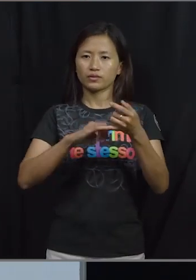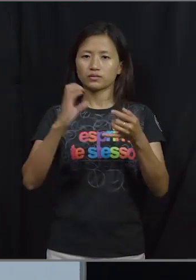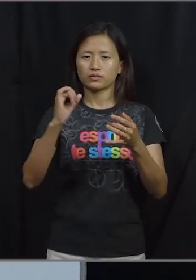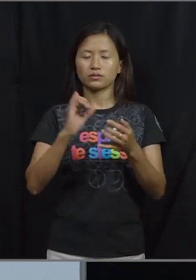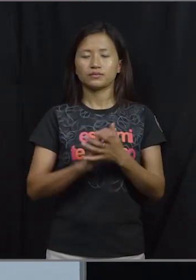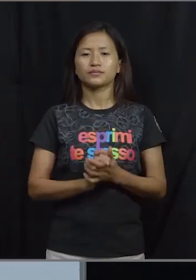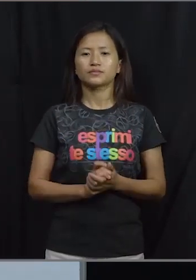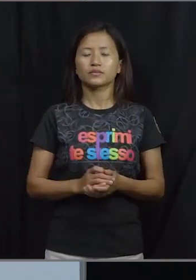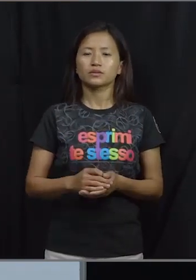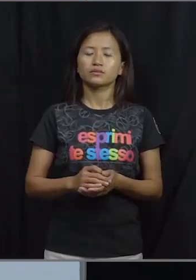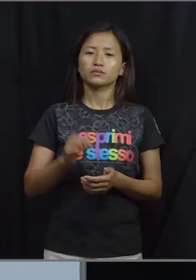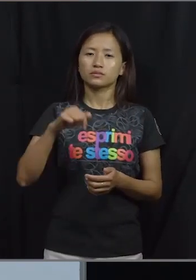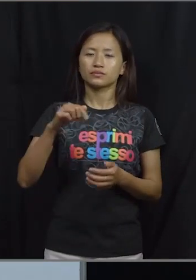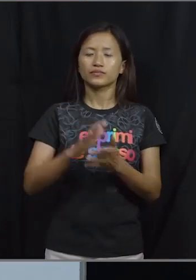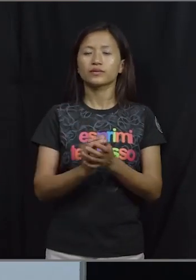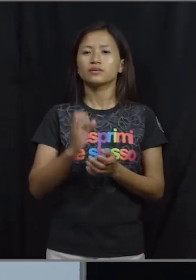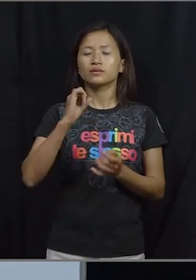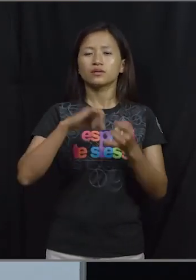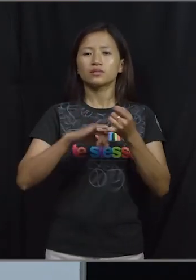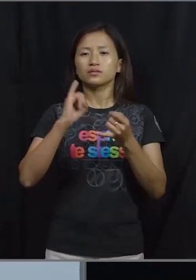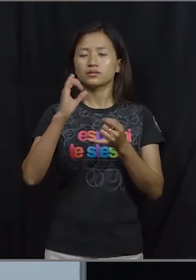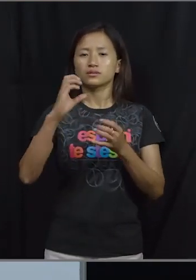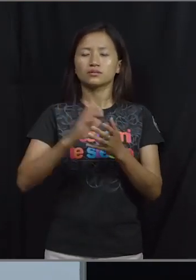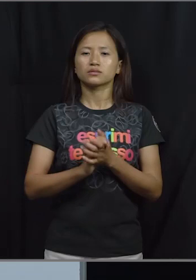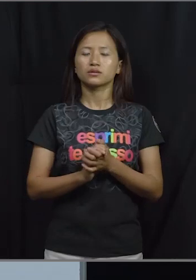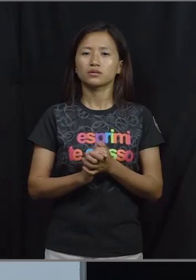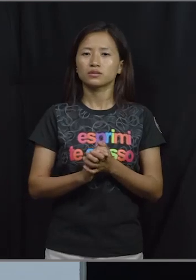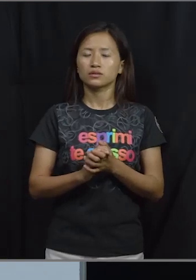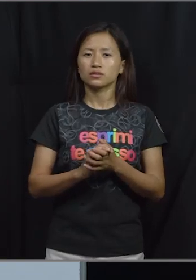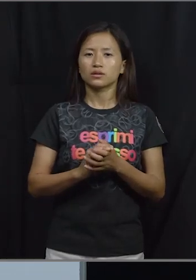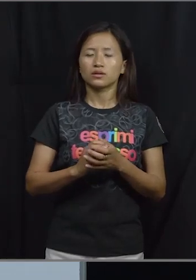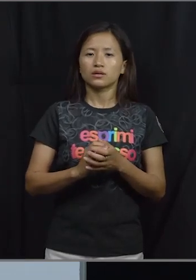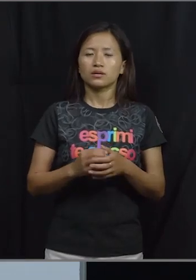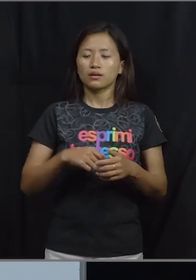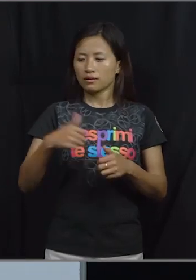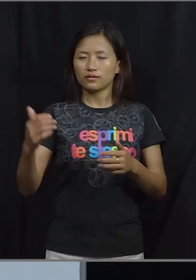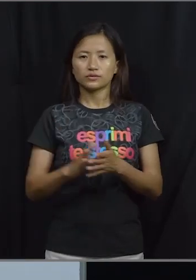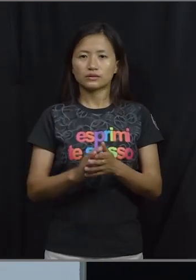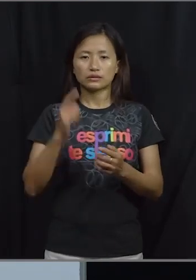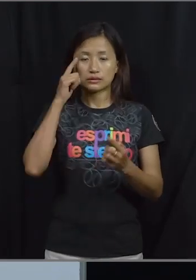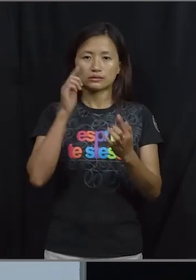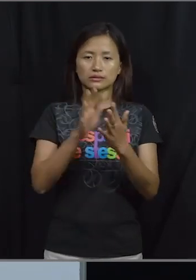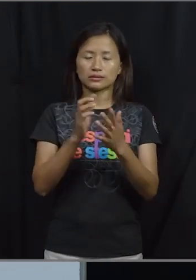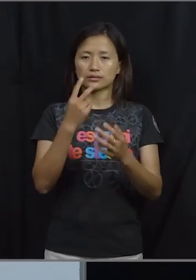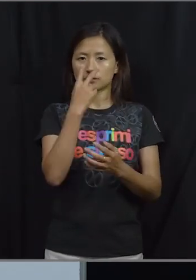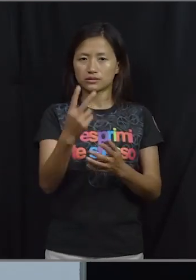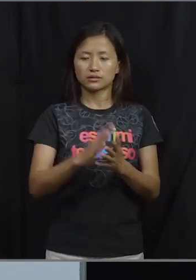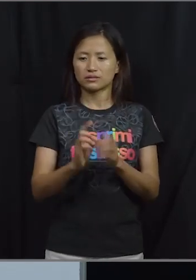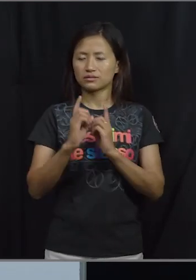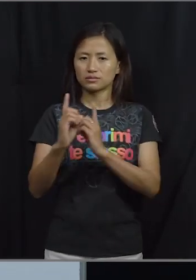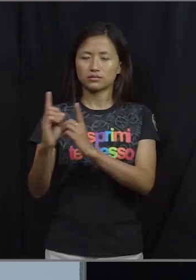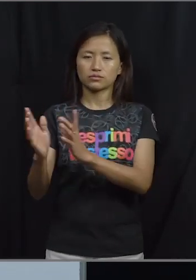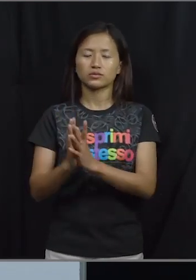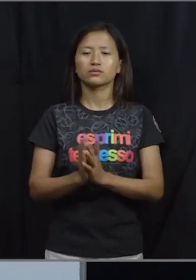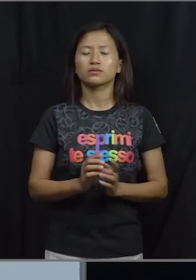see, these psychologists, they are not just, you know, blabbering anything, but after intense observation, after following